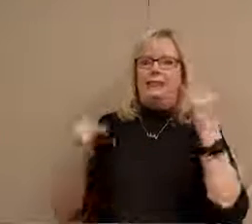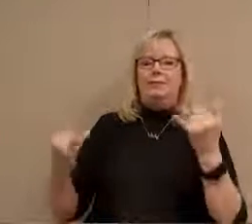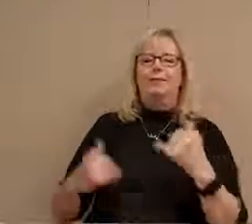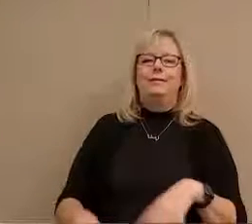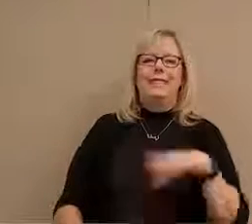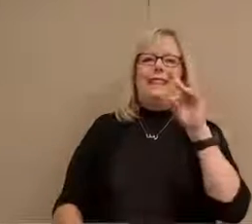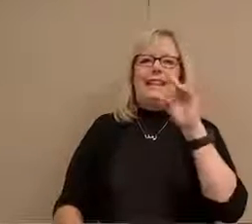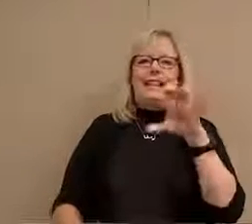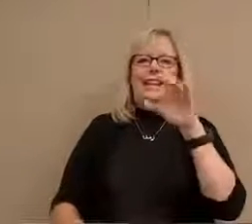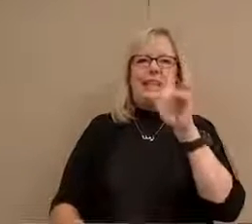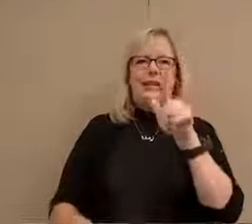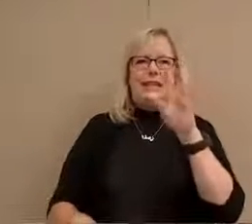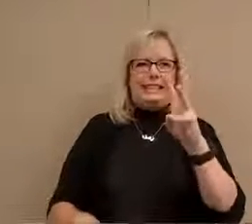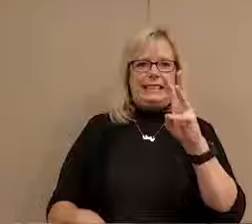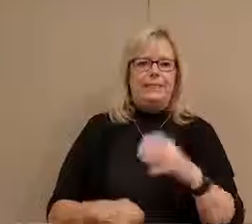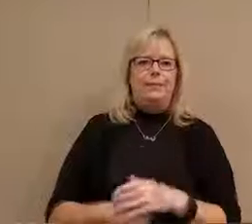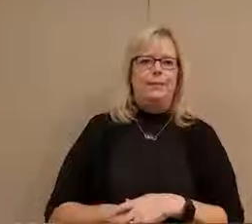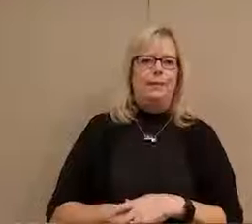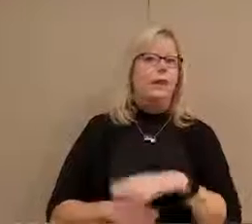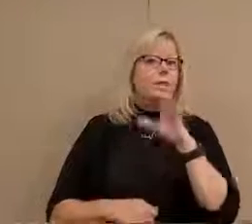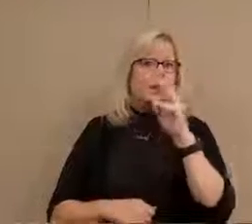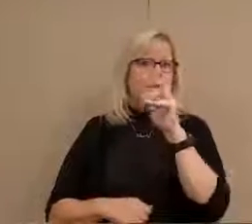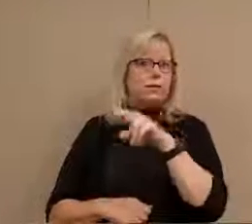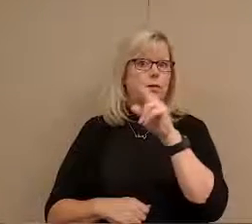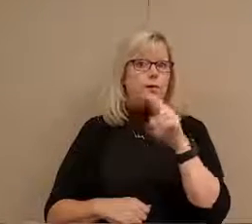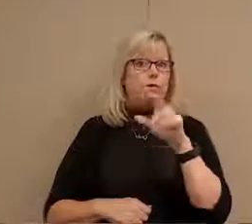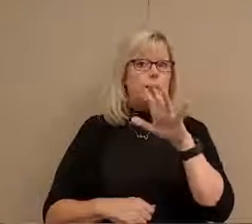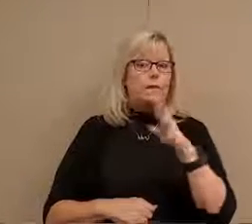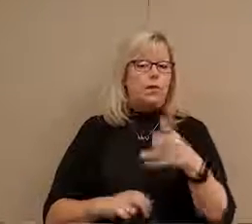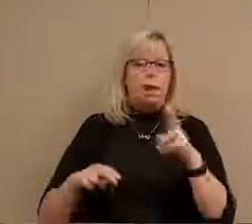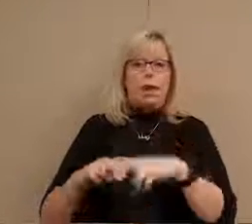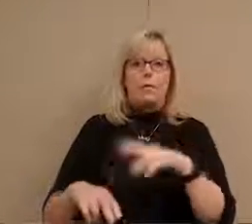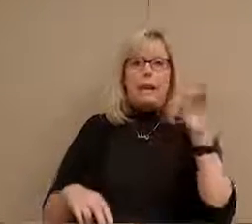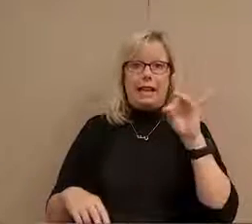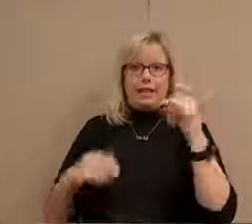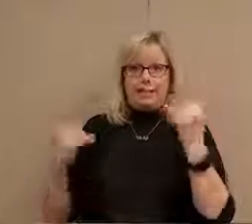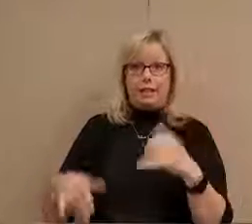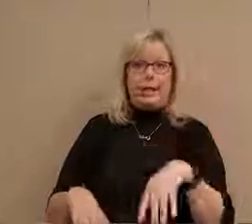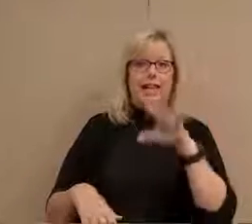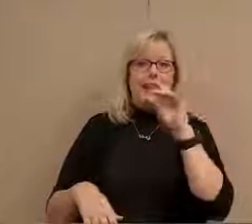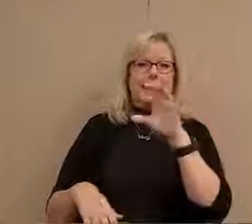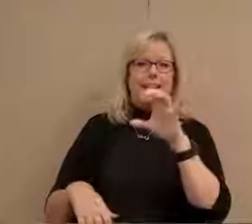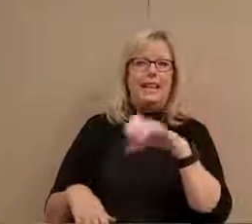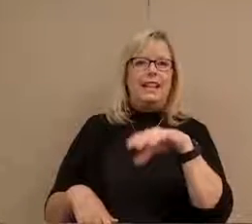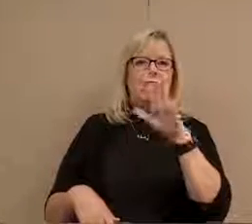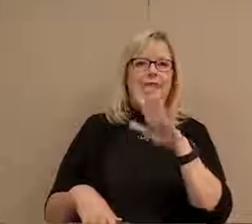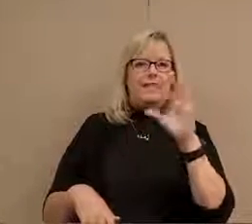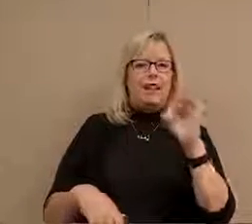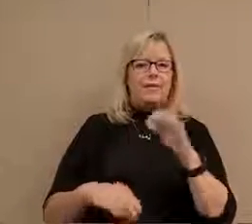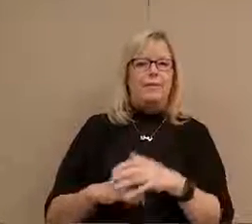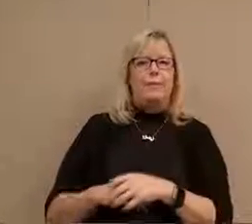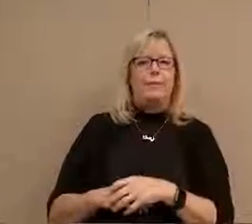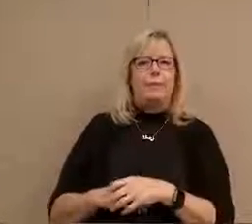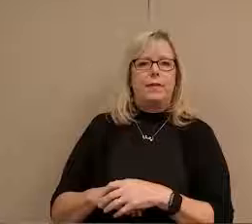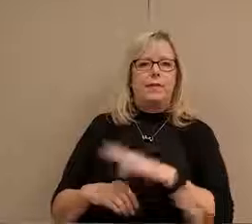to 826. 62254 up 8 to